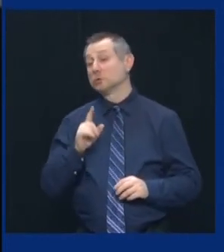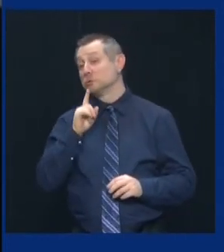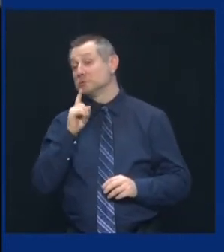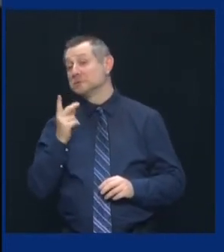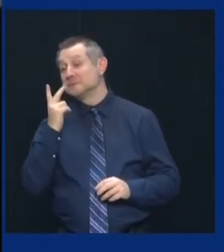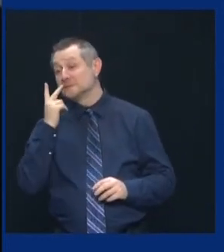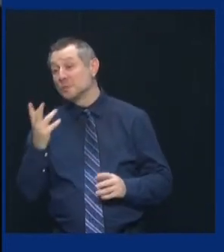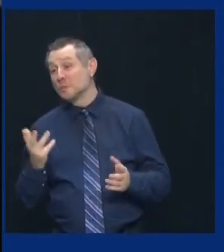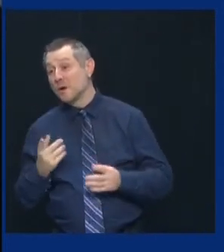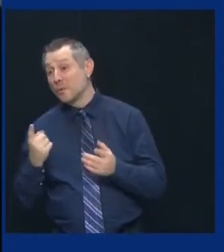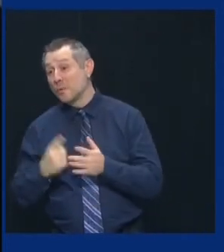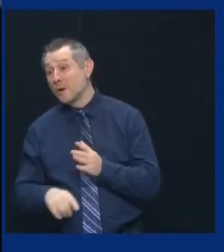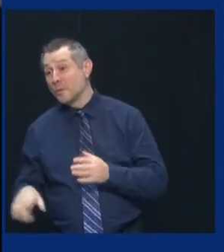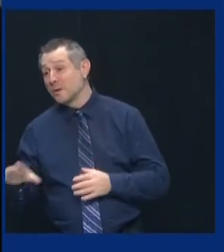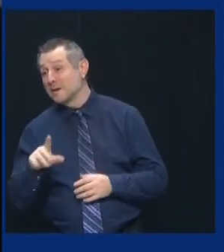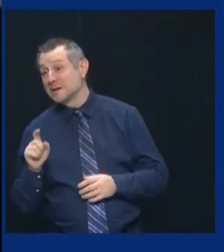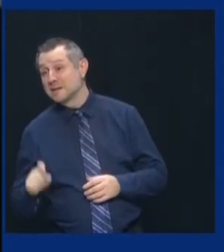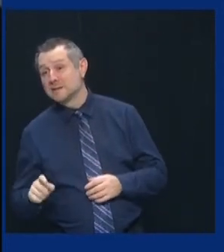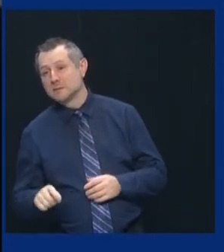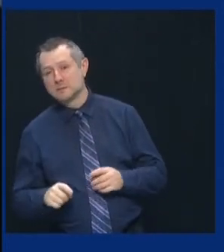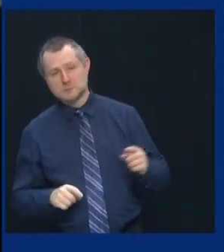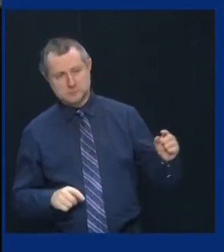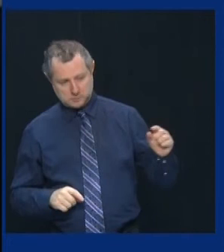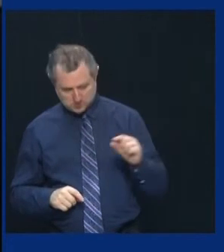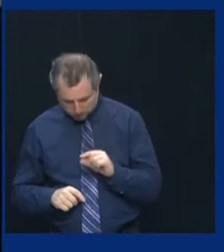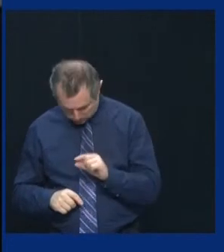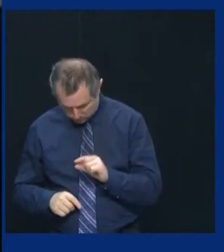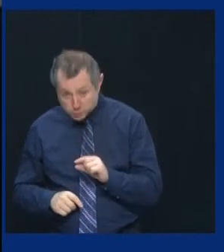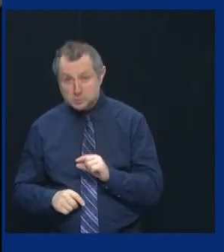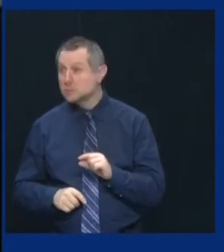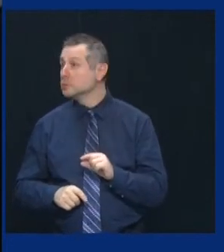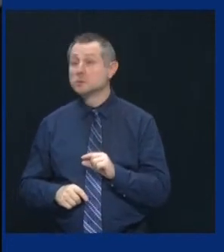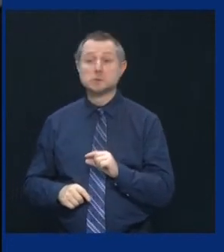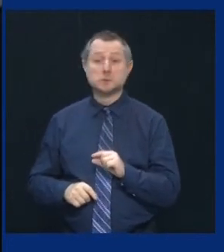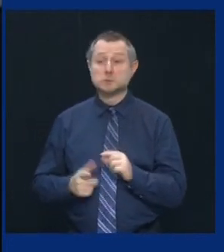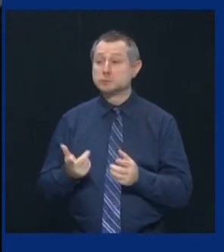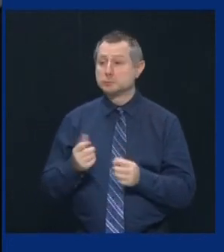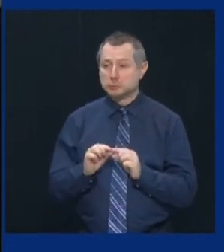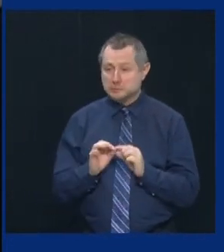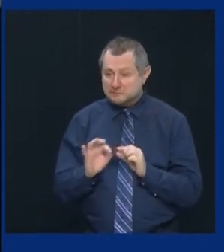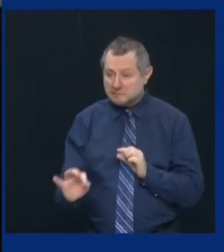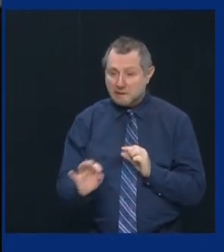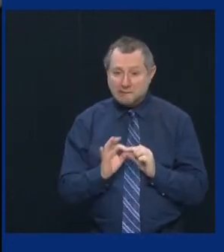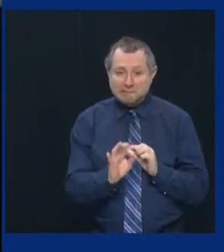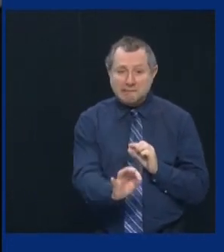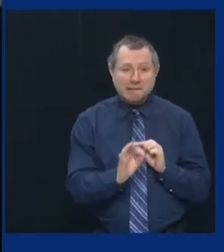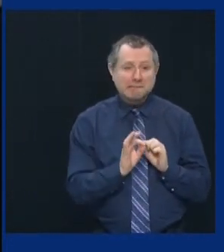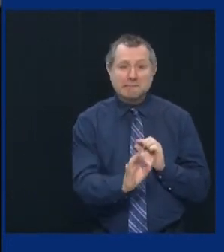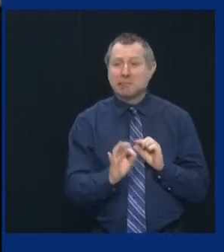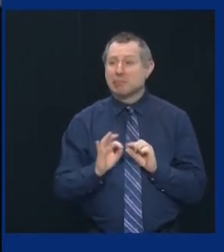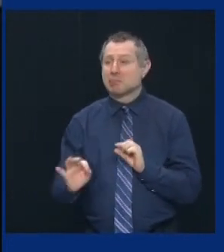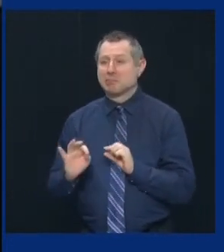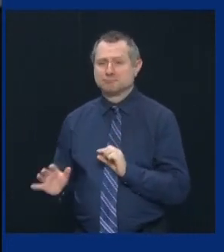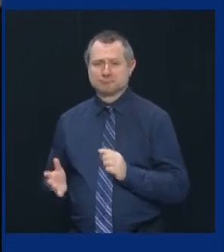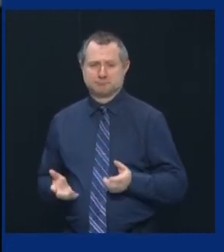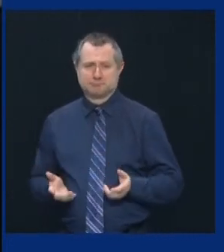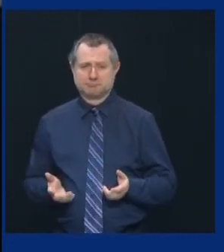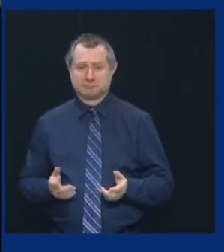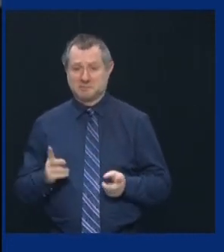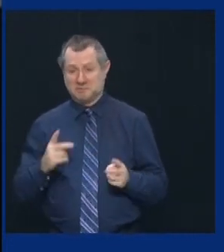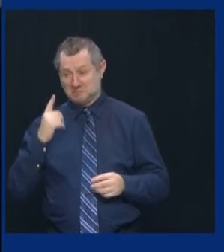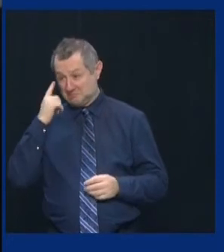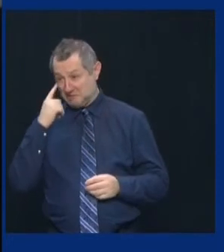need, it's telling a starving family, well, I gave you 2 pieces of